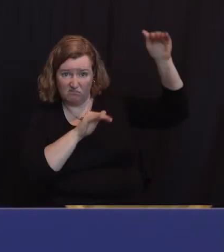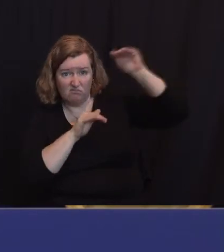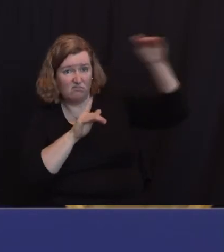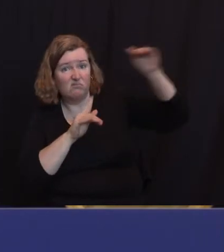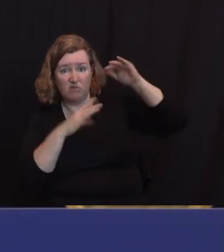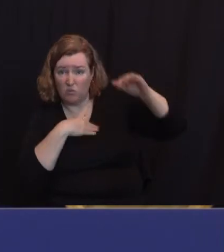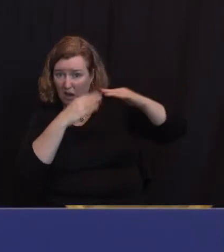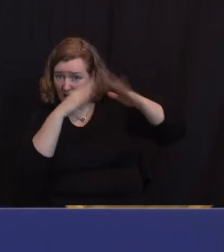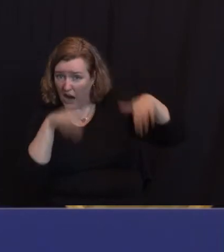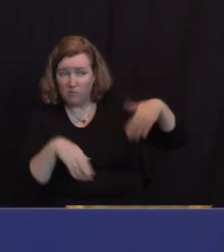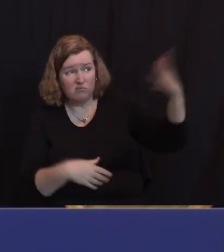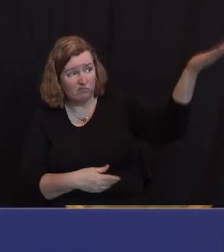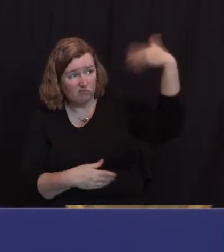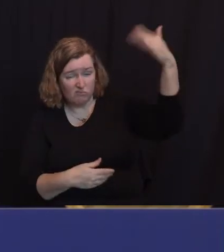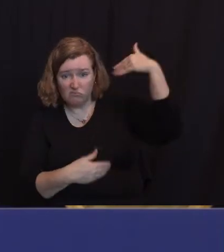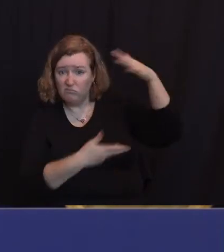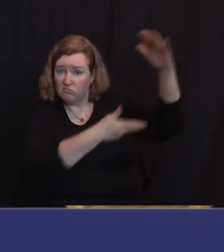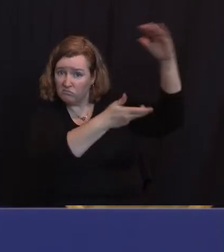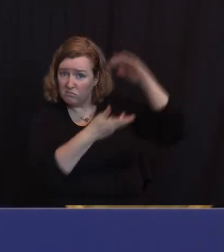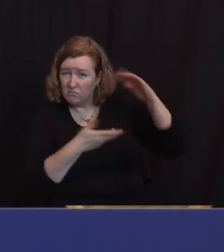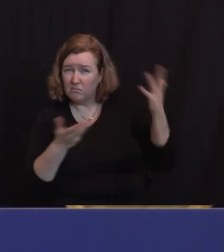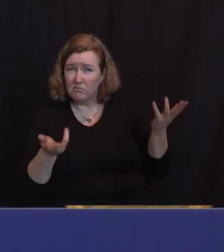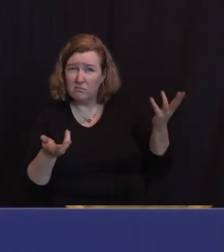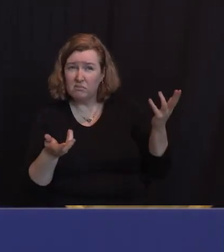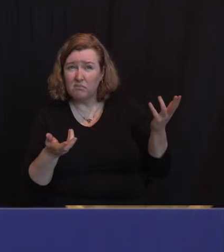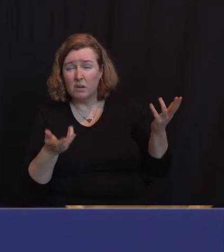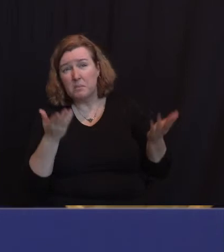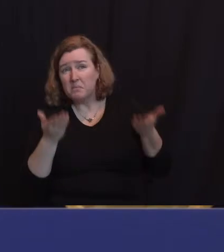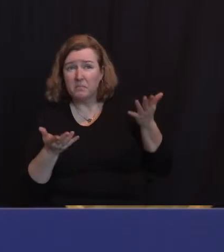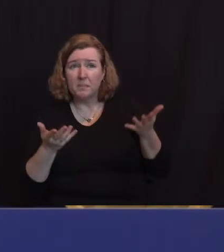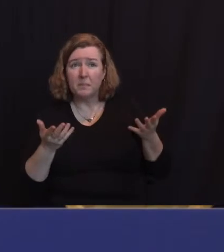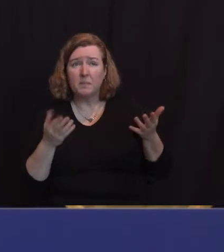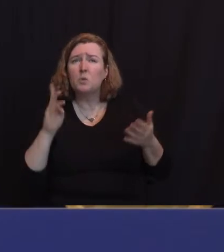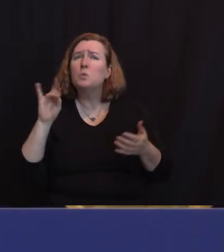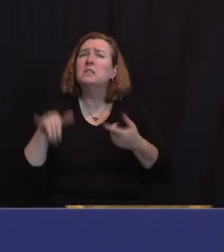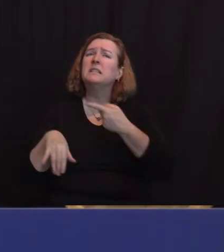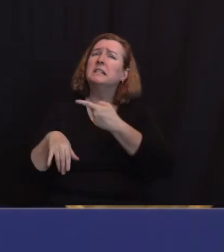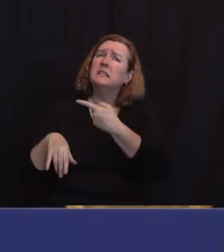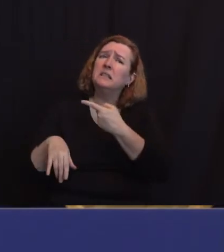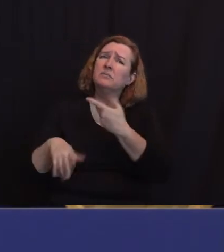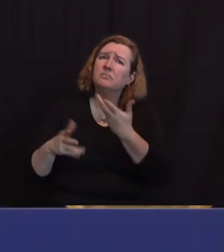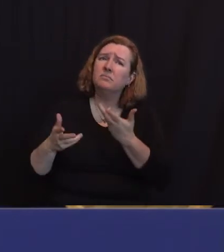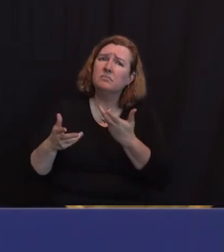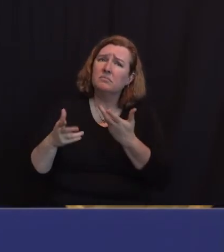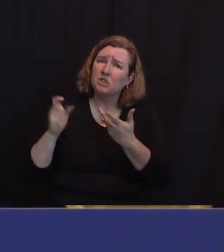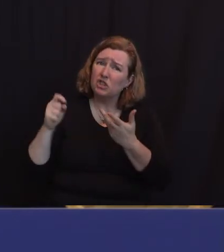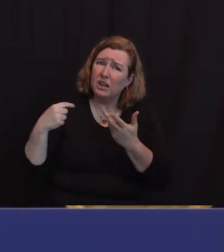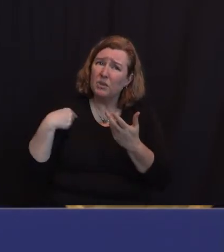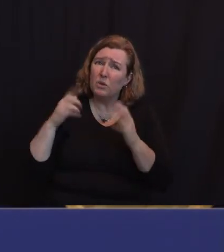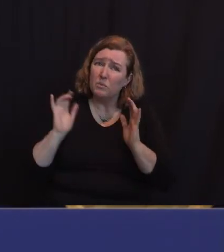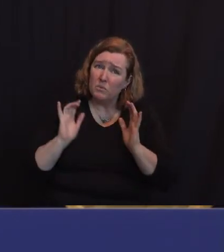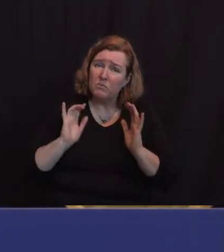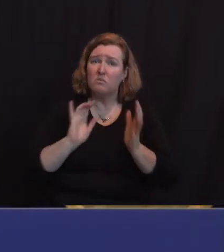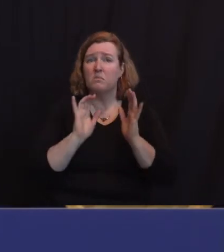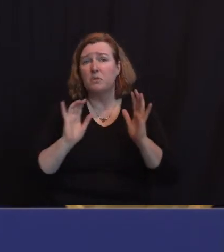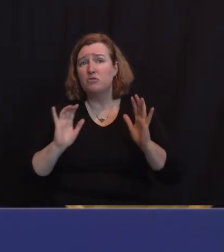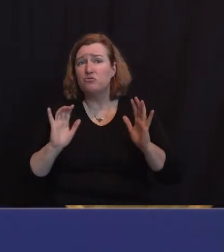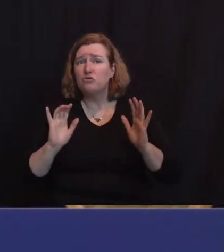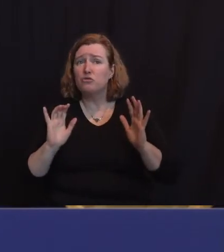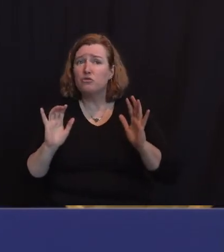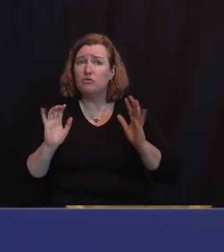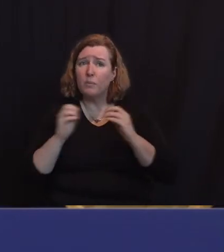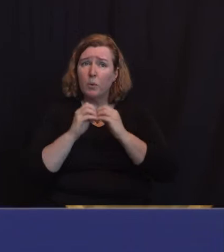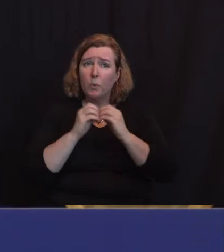but perhaps, Commissioner, do you think that we should be pushing a little more on this front and making this argument, because it's not only for